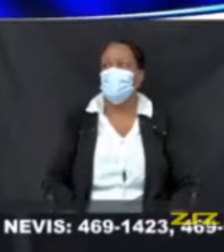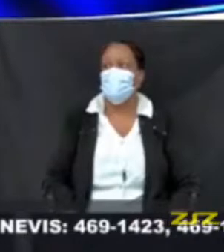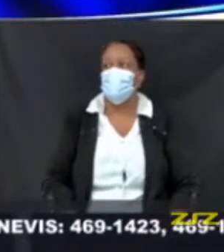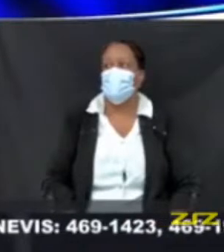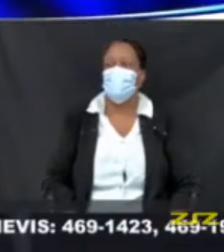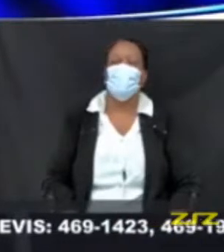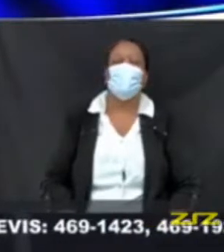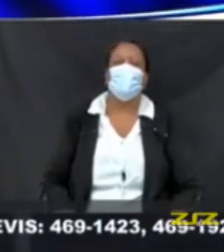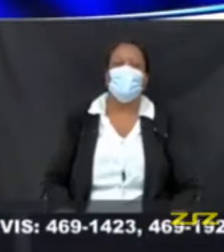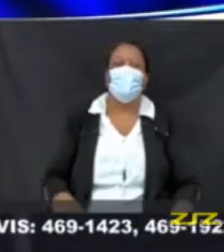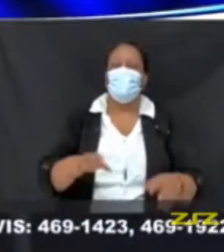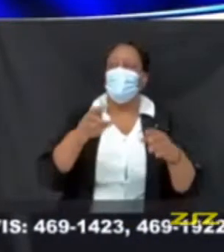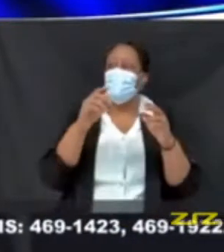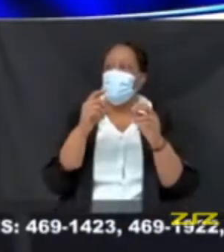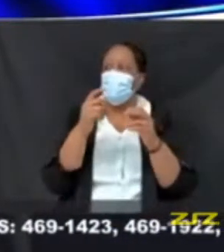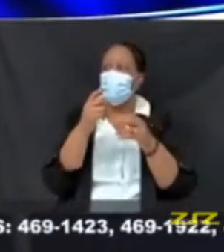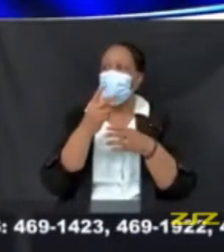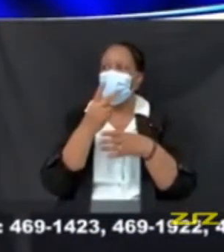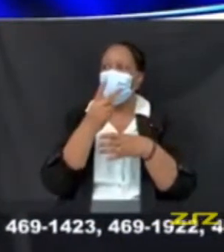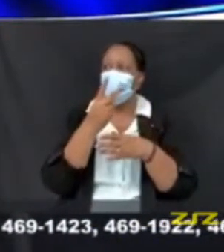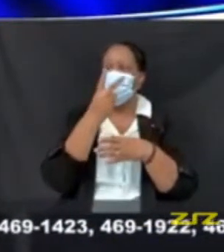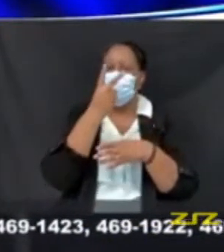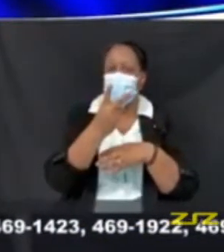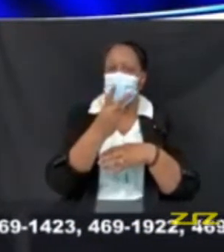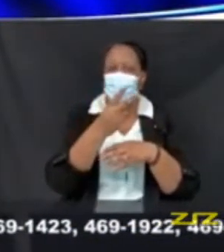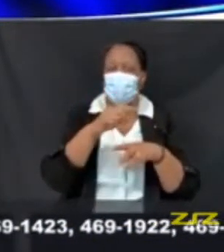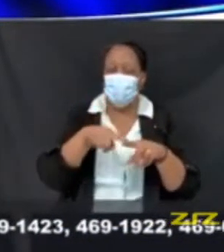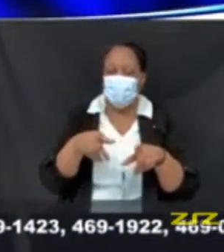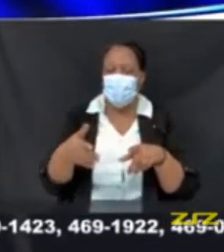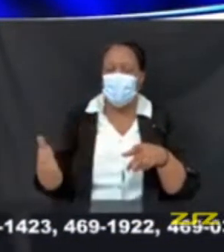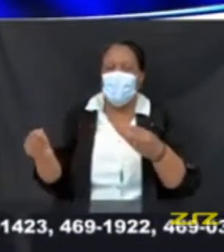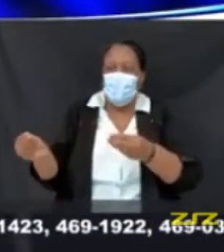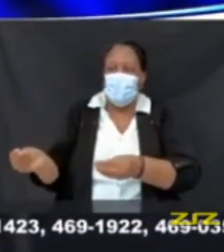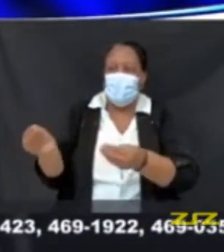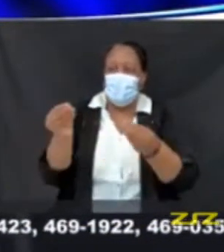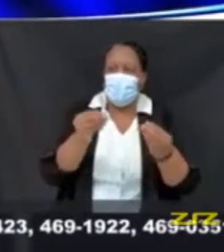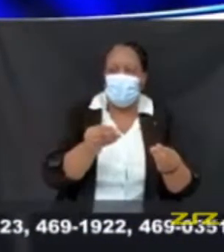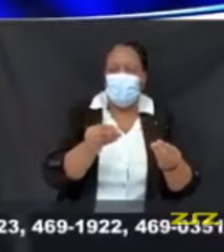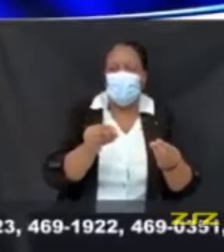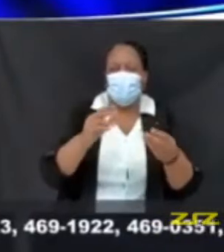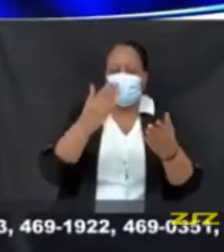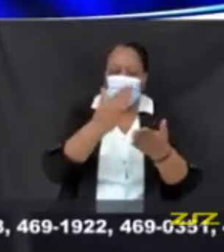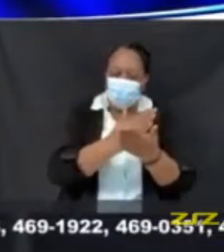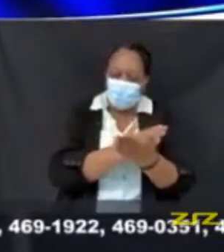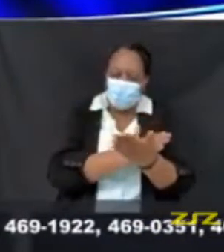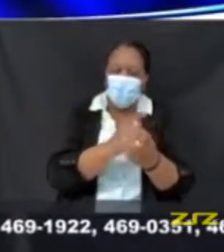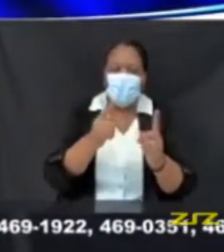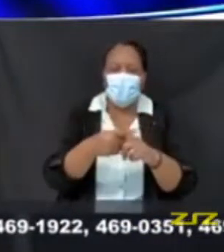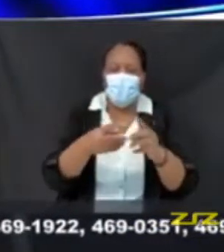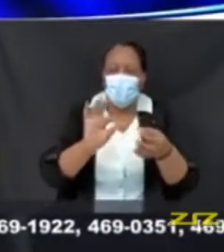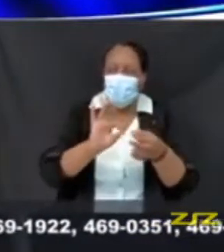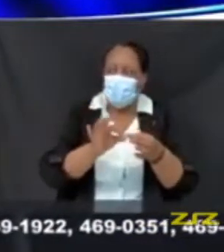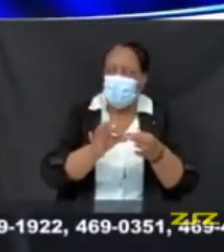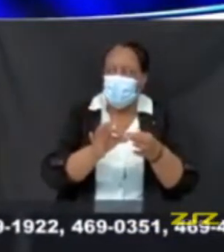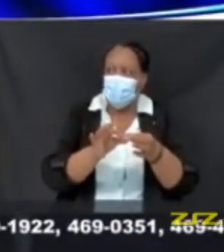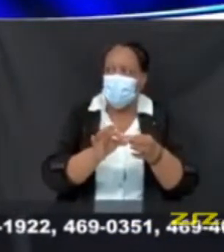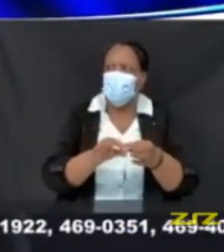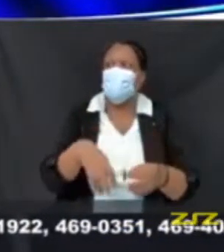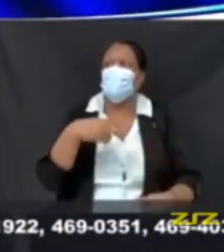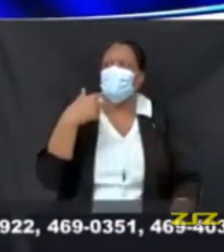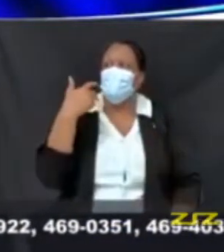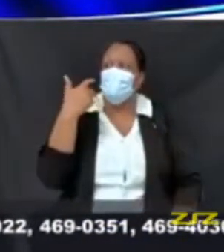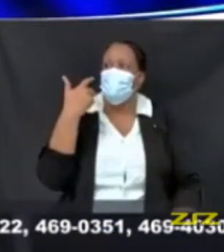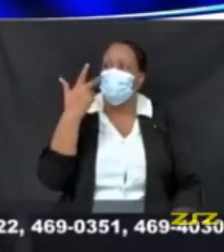related technology, and 2, disaster risk reduction capacity building in developing countries. And the third